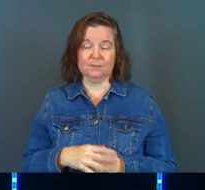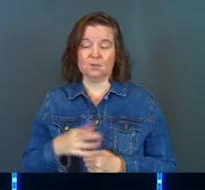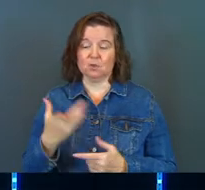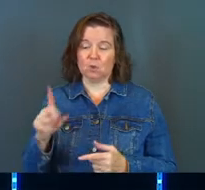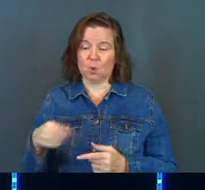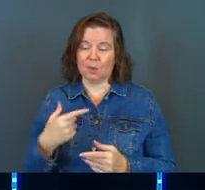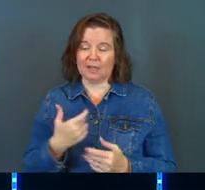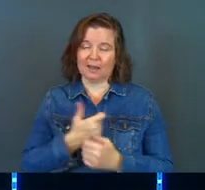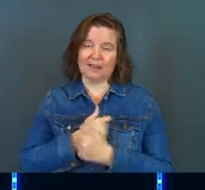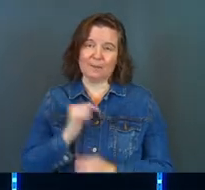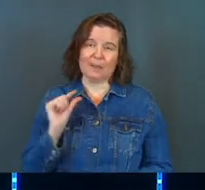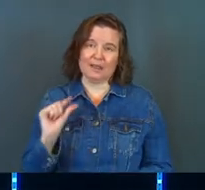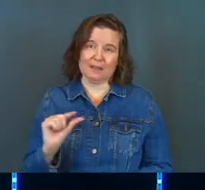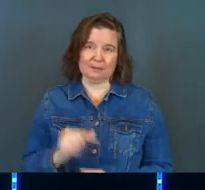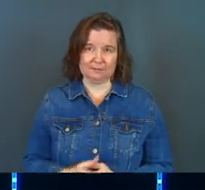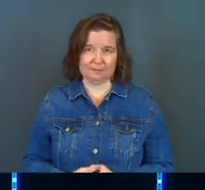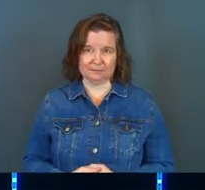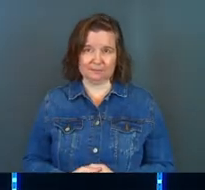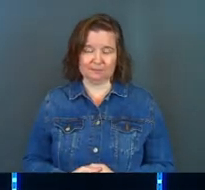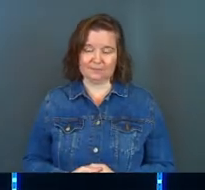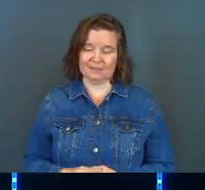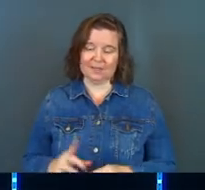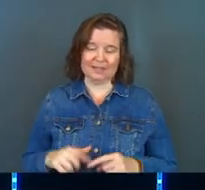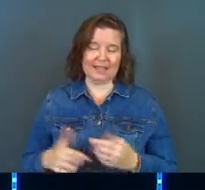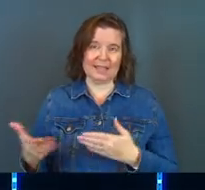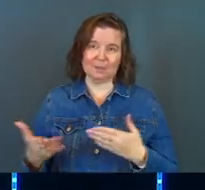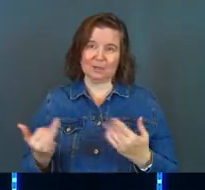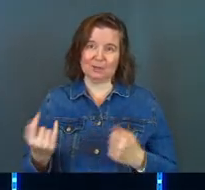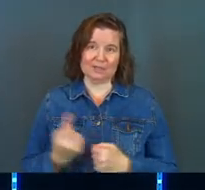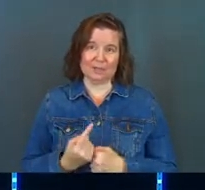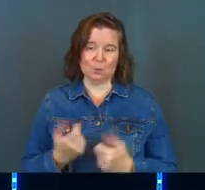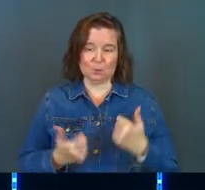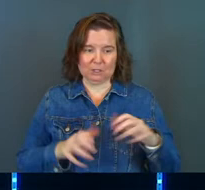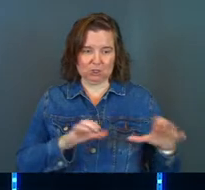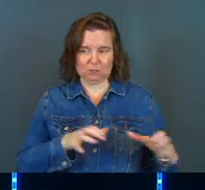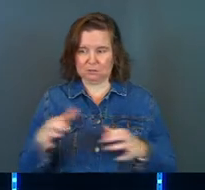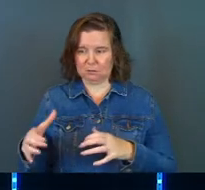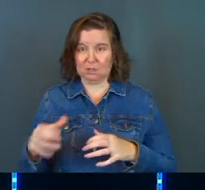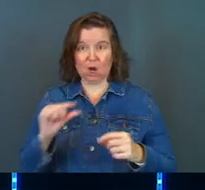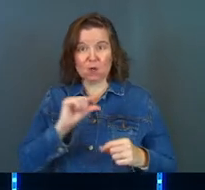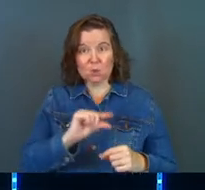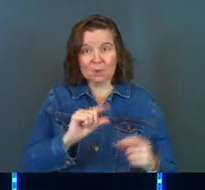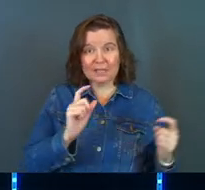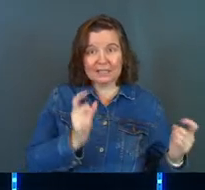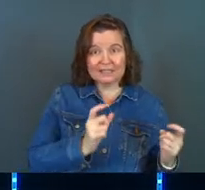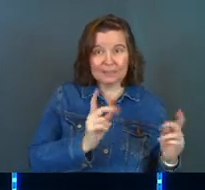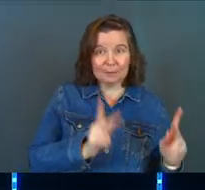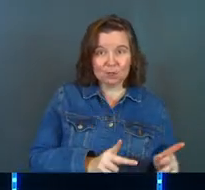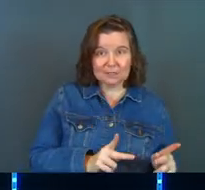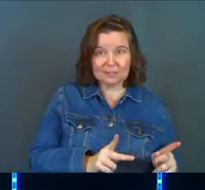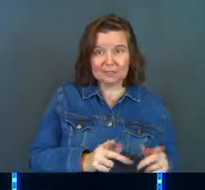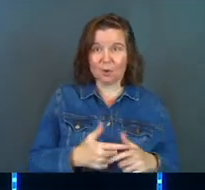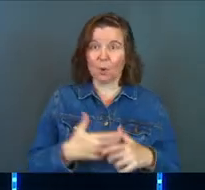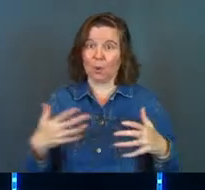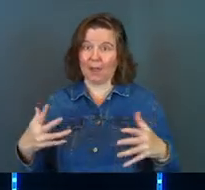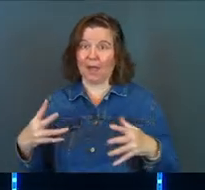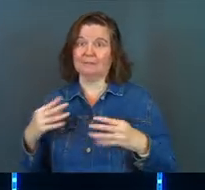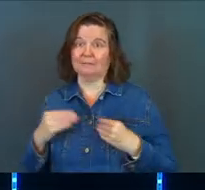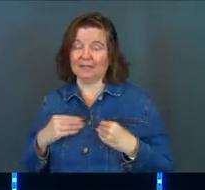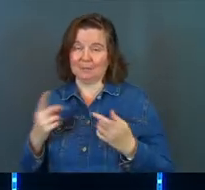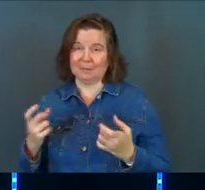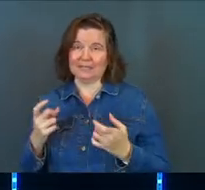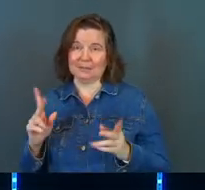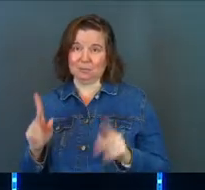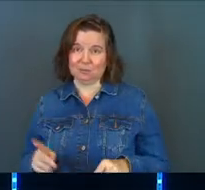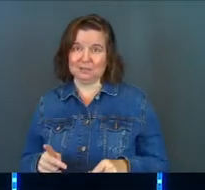So you're only going to love me a little. What camp are you in today? Are you a little sin person? Are you a lot of sin